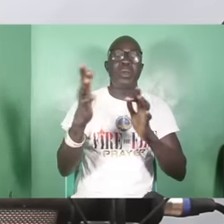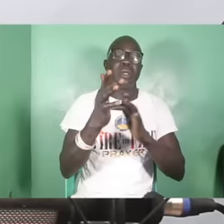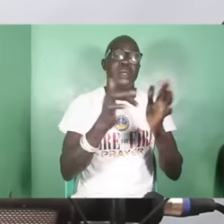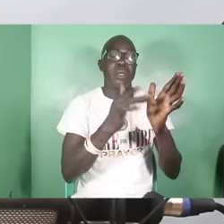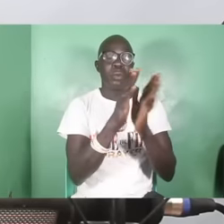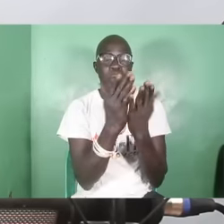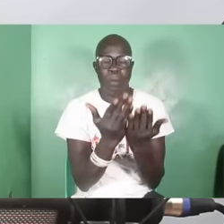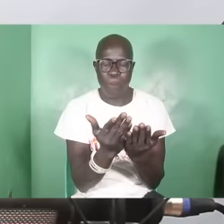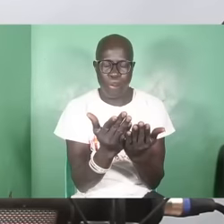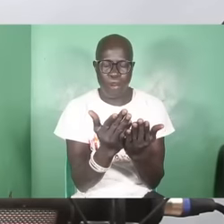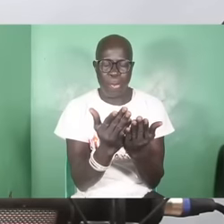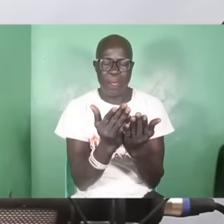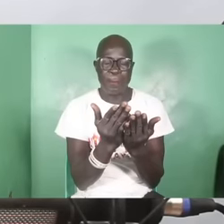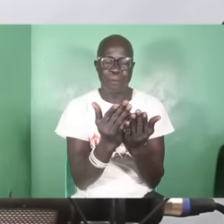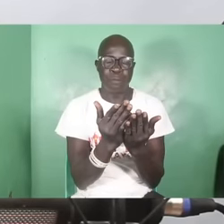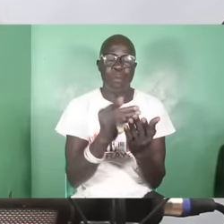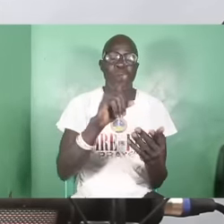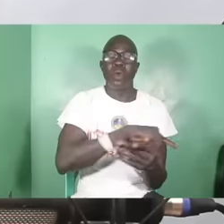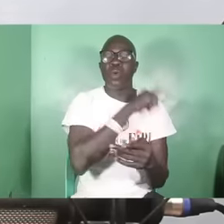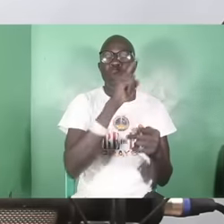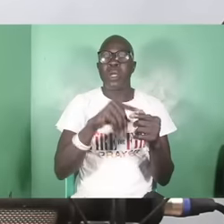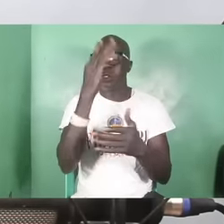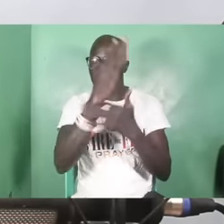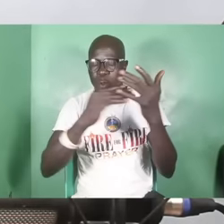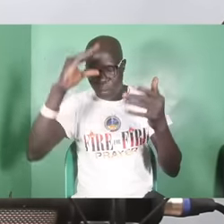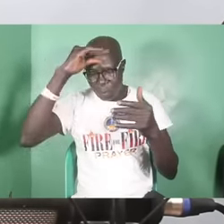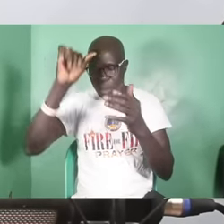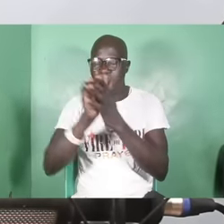Bible. Nigbati eniyan sun when men slept